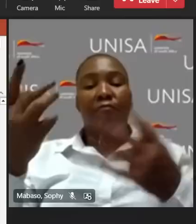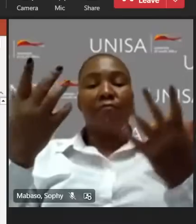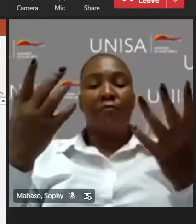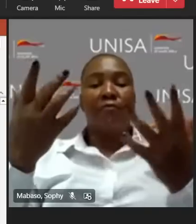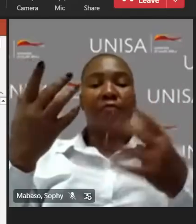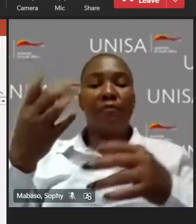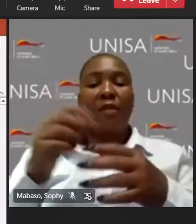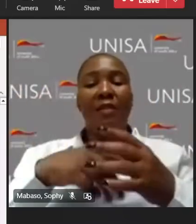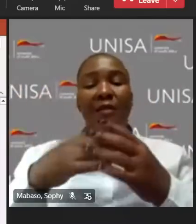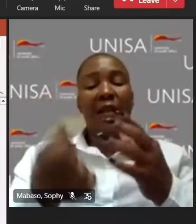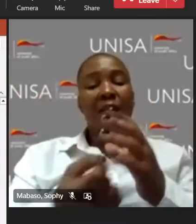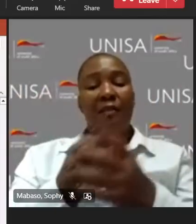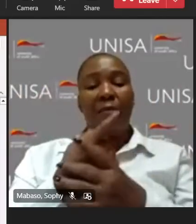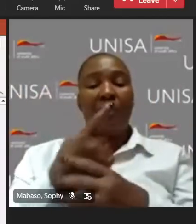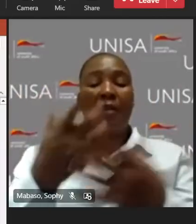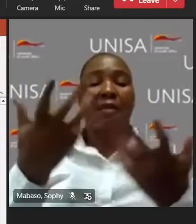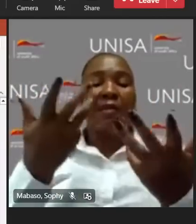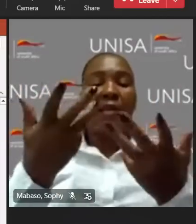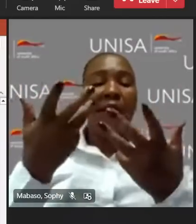person